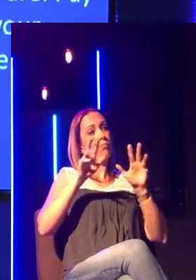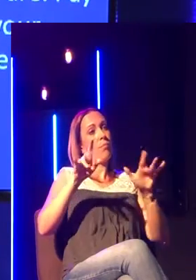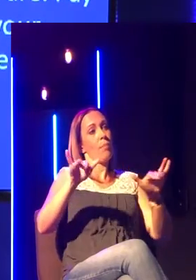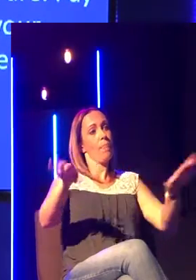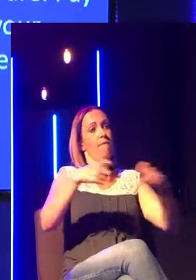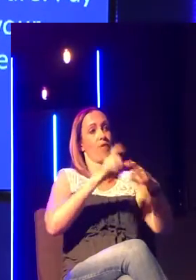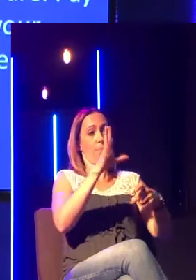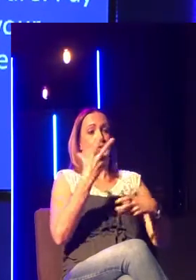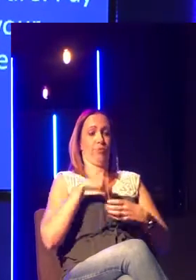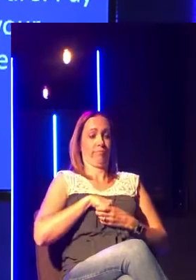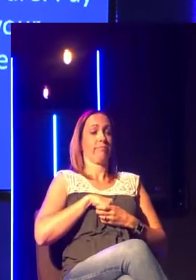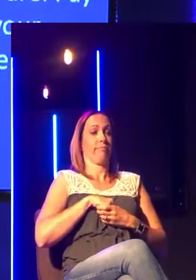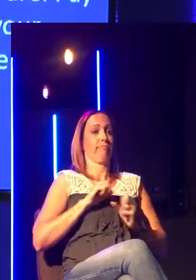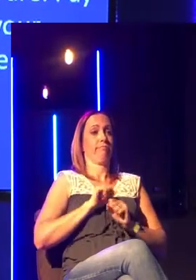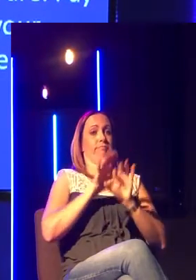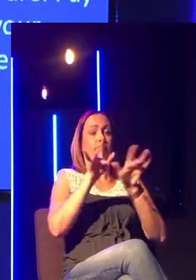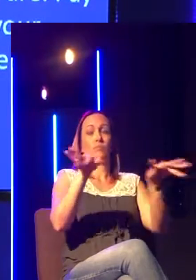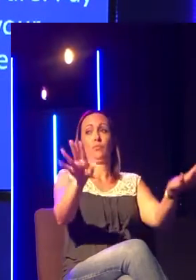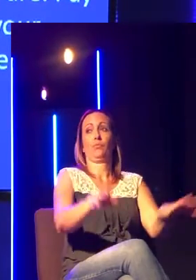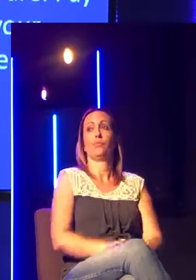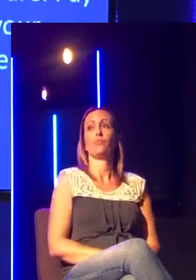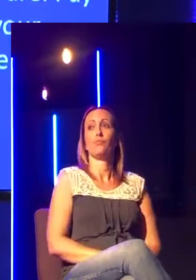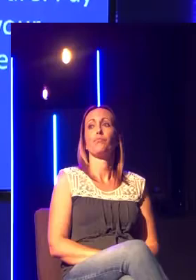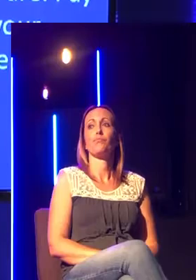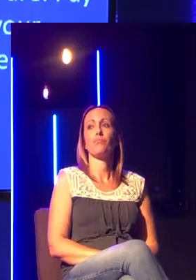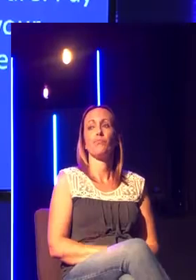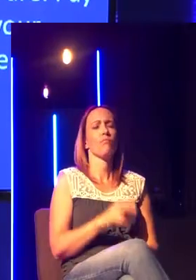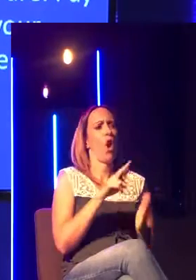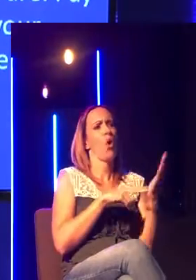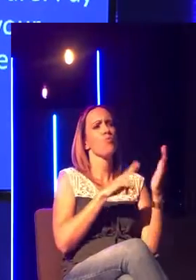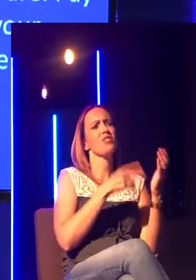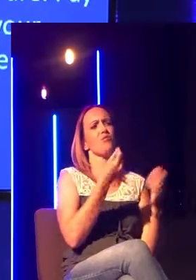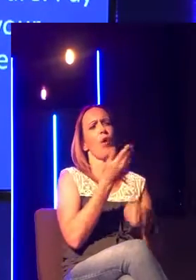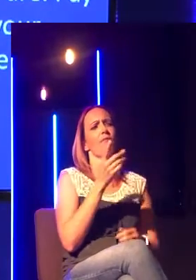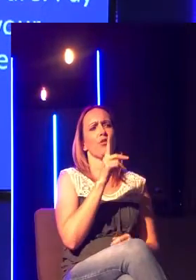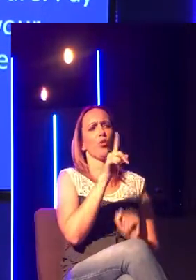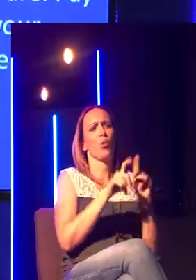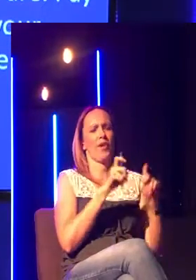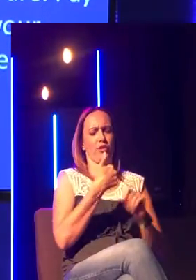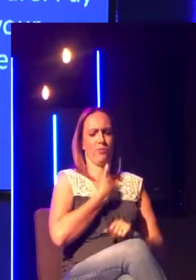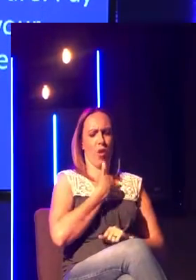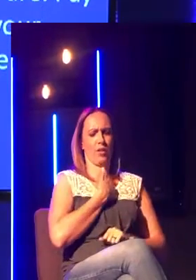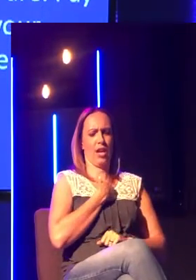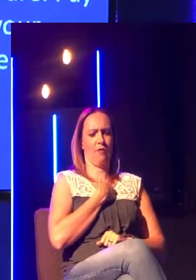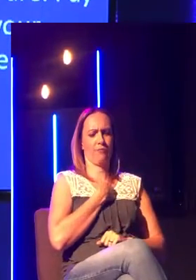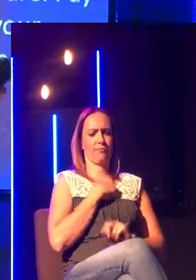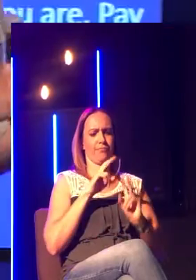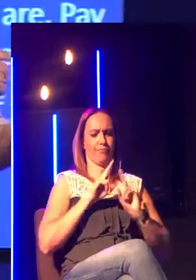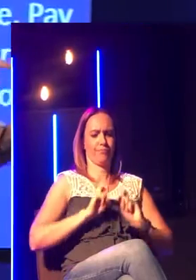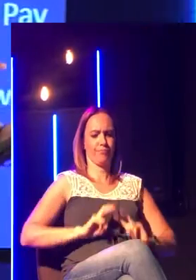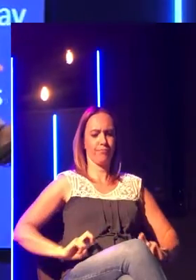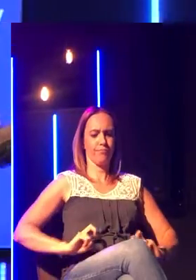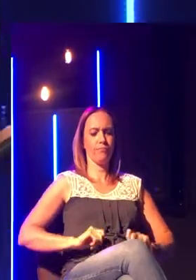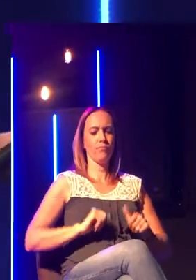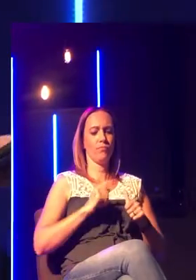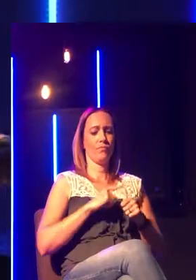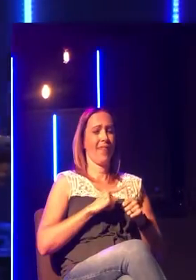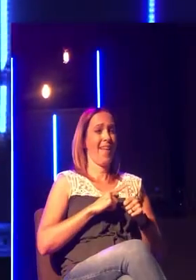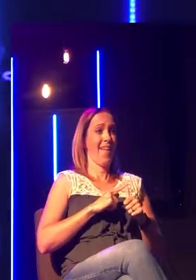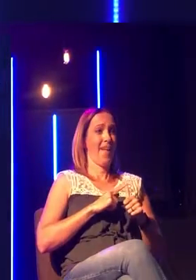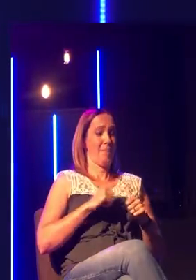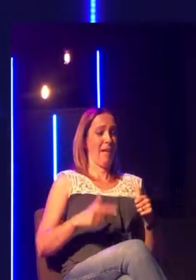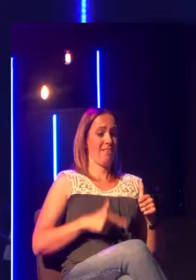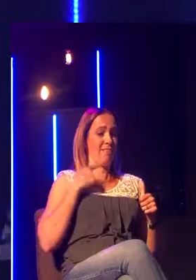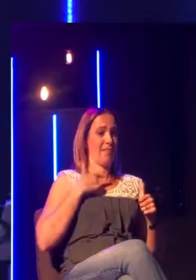life. I just want to ask you I'll read through a couple of questions that we have to be asking ourselves. And am I living the life that God intends for